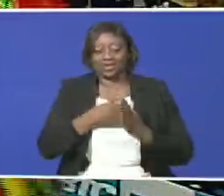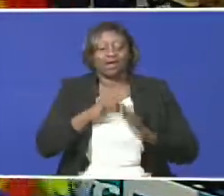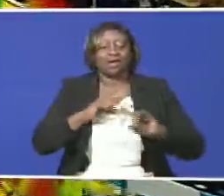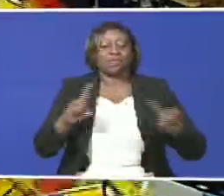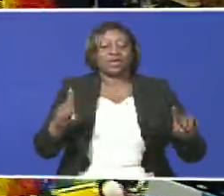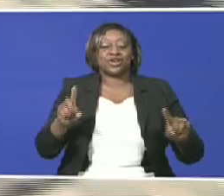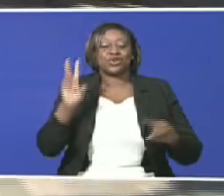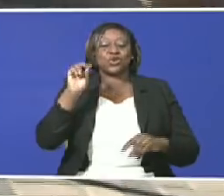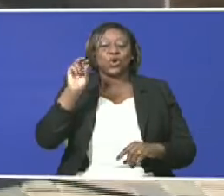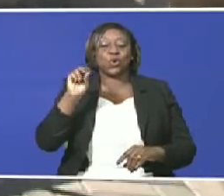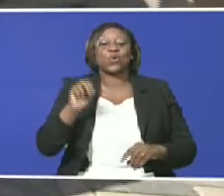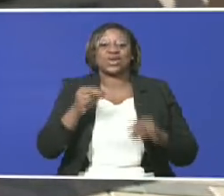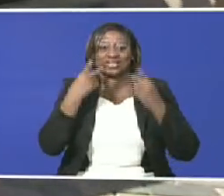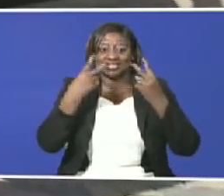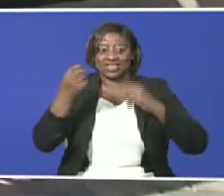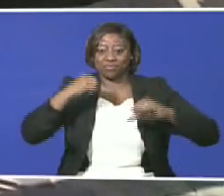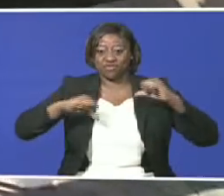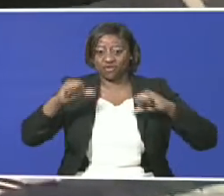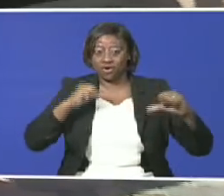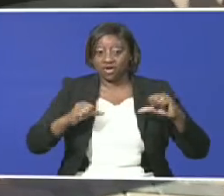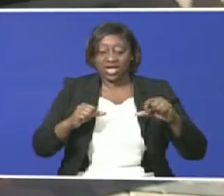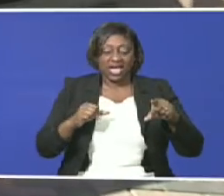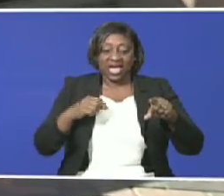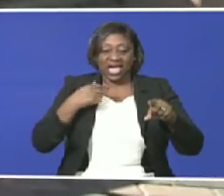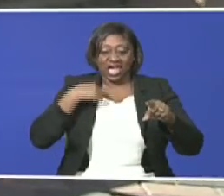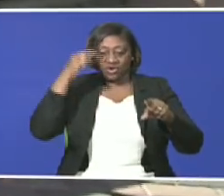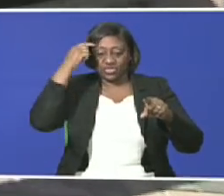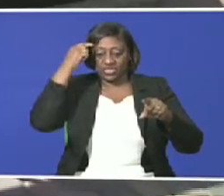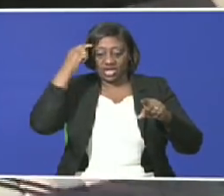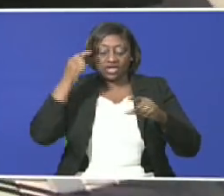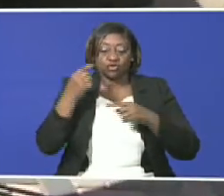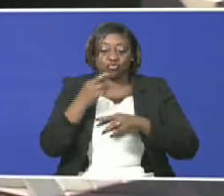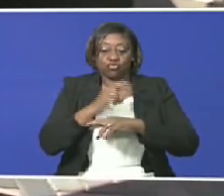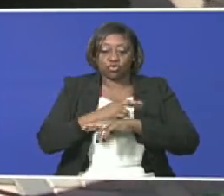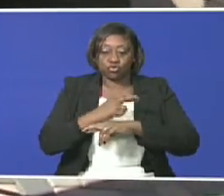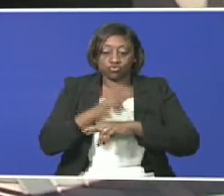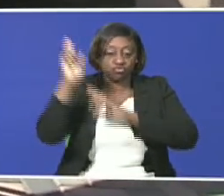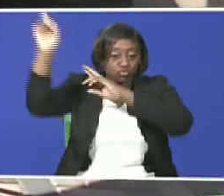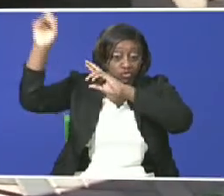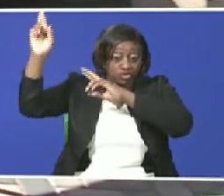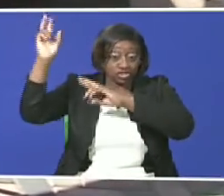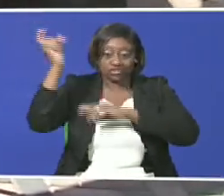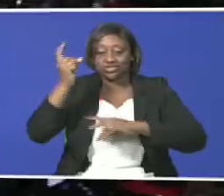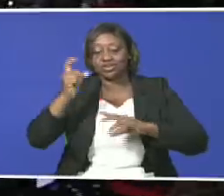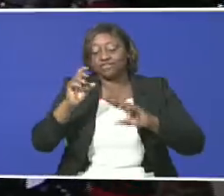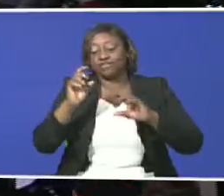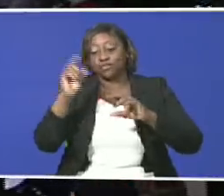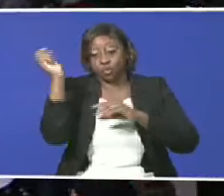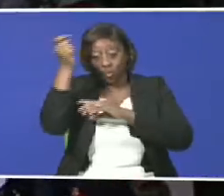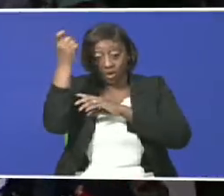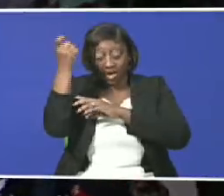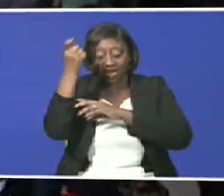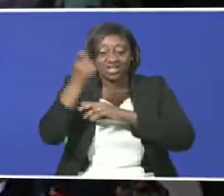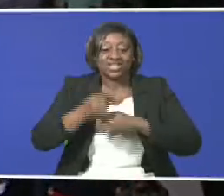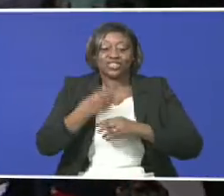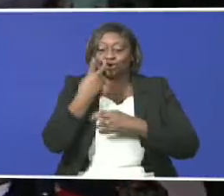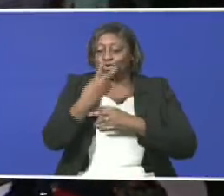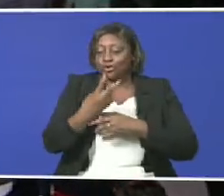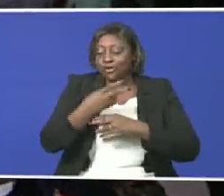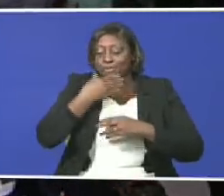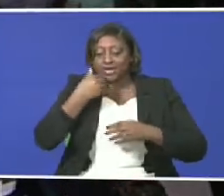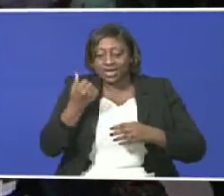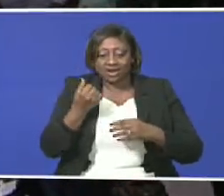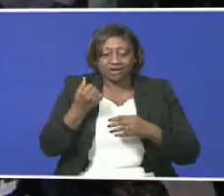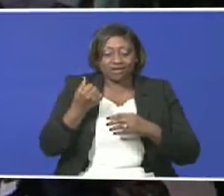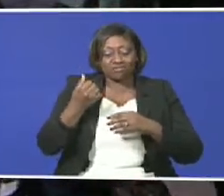saw the one family came down. I don't think roots should have won. I felt one family should have won the overall. They looked better, they sounded better.